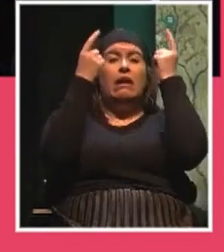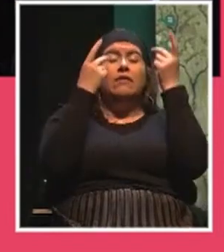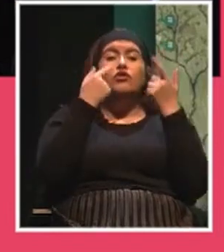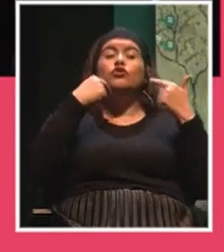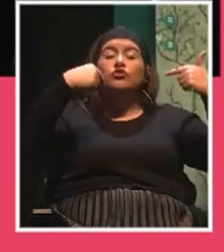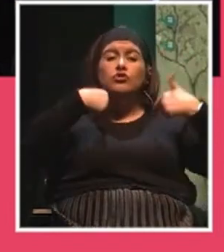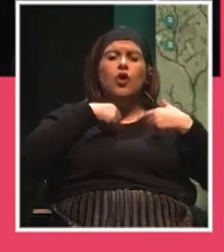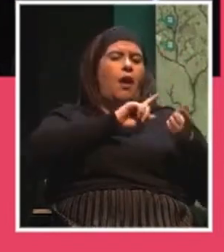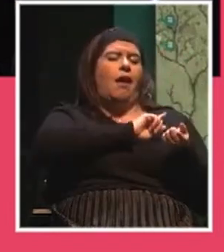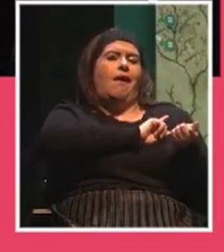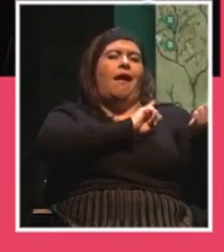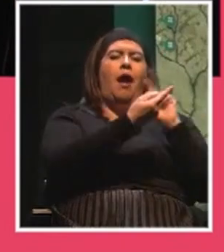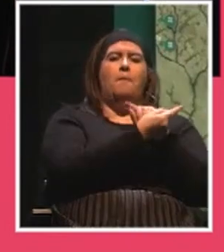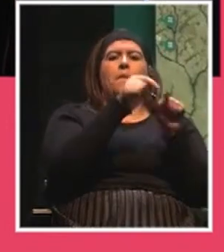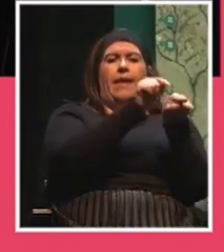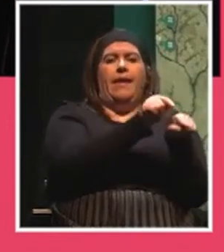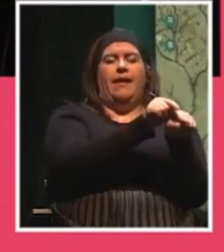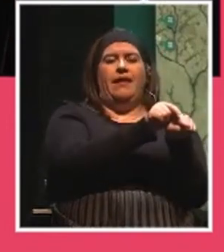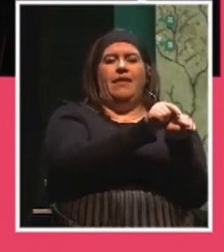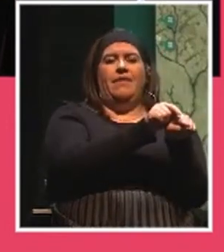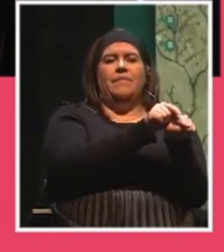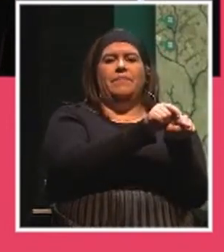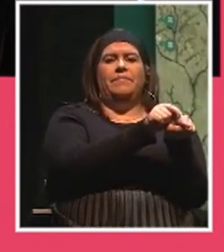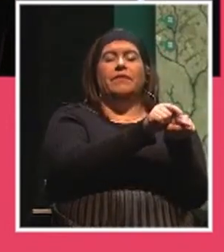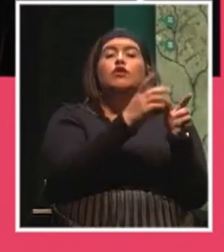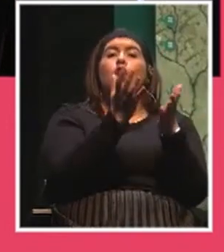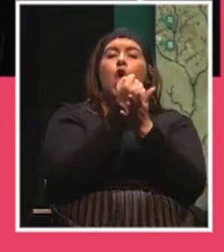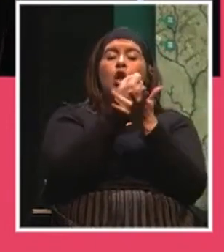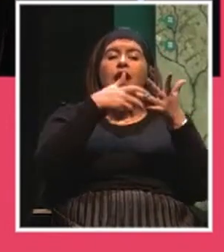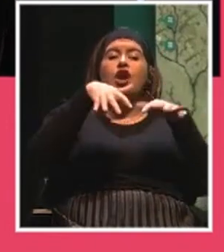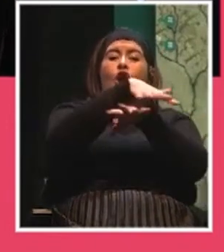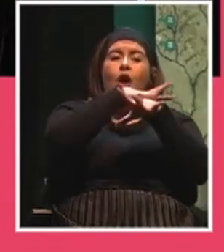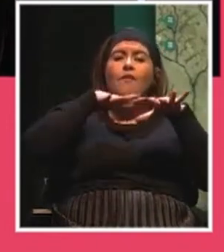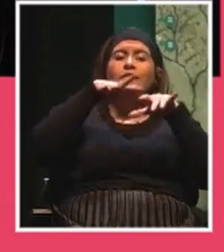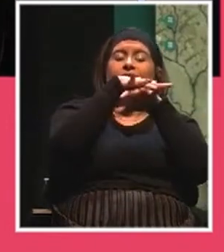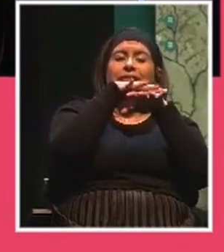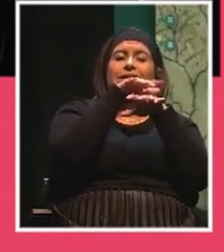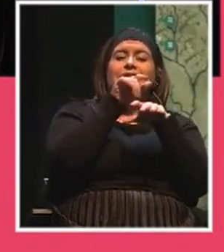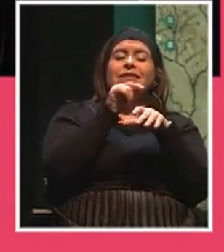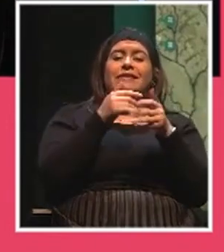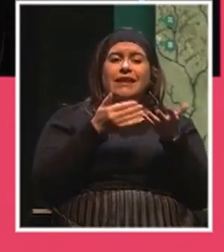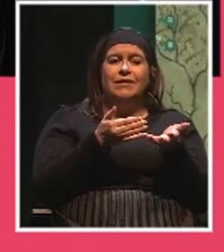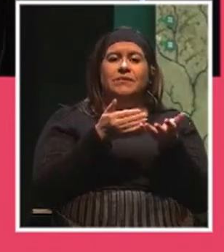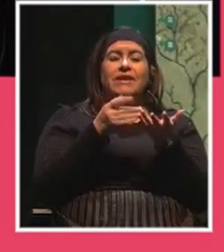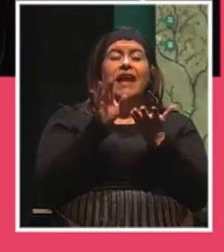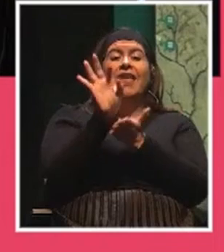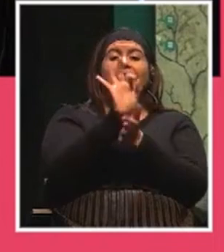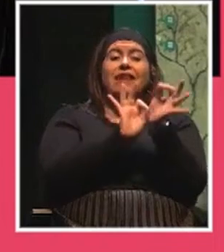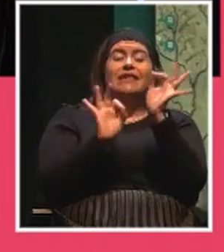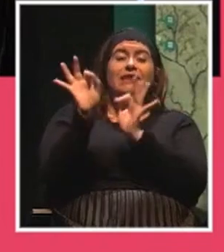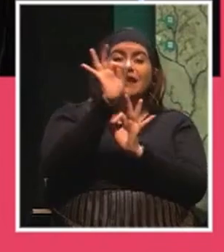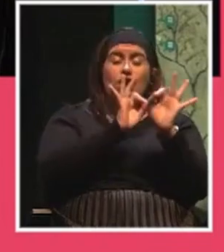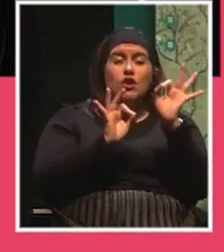that with this, I talked them into, I said, okay, the production design of Game of Thrones